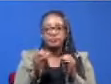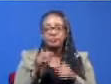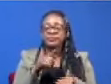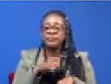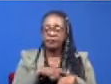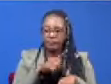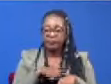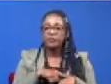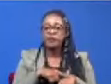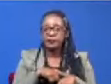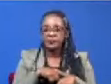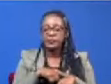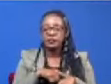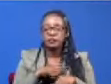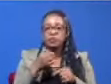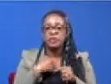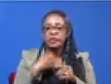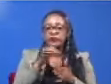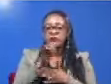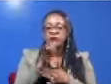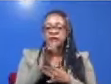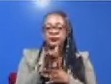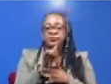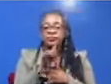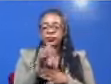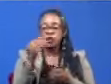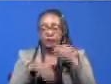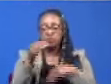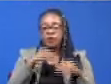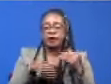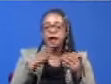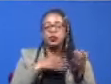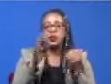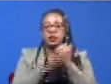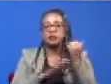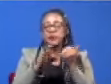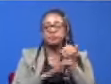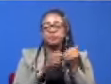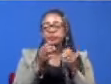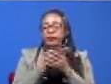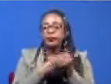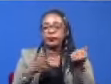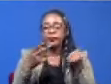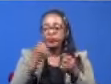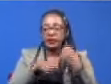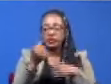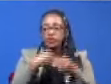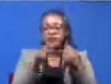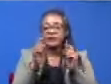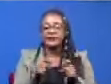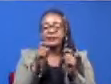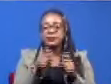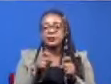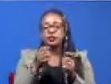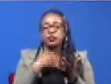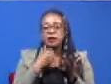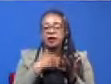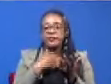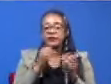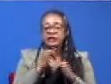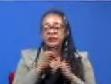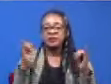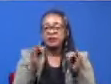walk the talk and be seen to slay the dragon of corruption in our country. Bold action is needed to restore